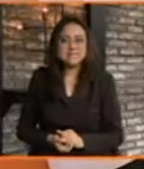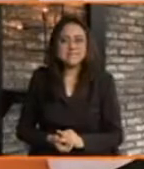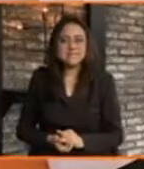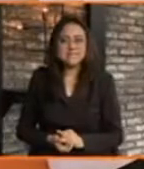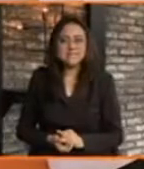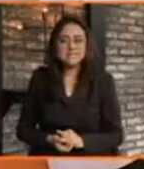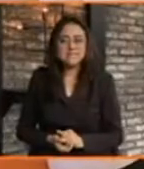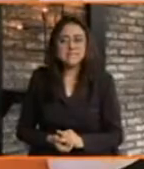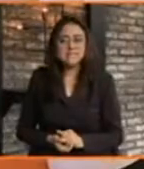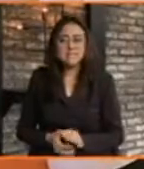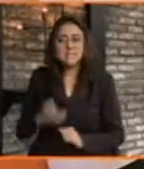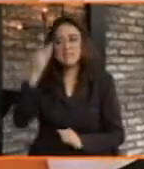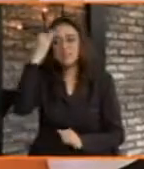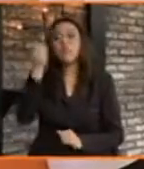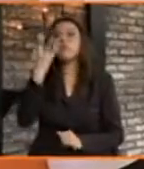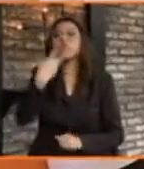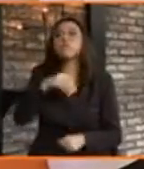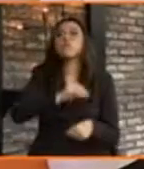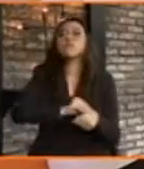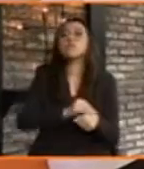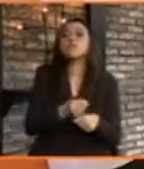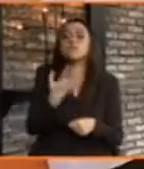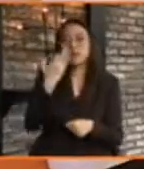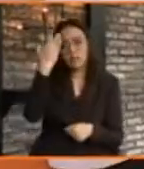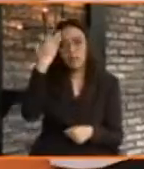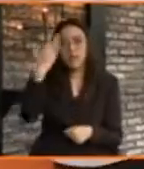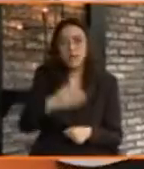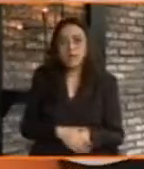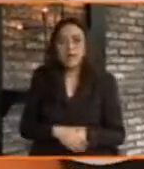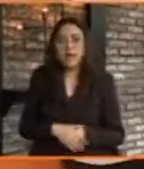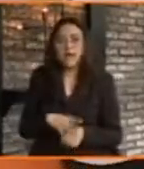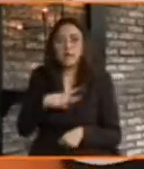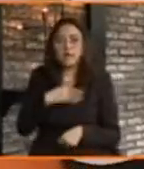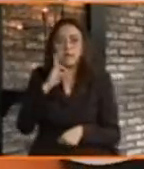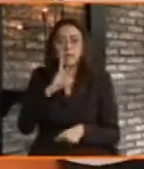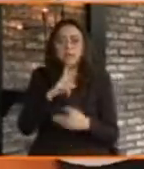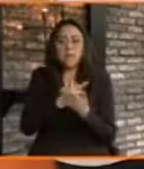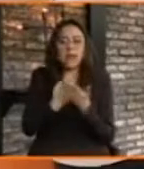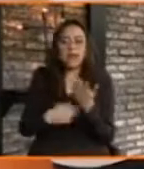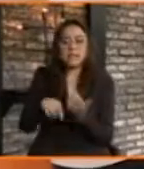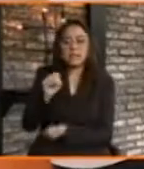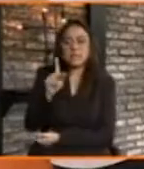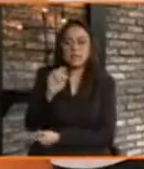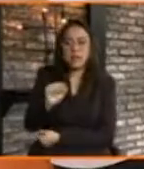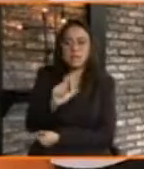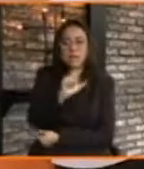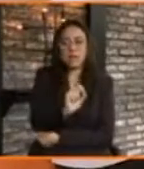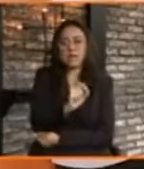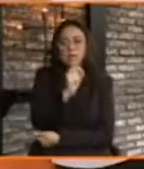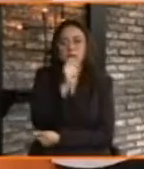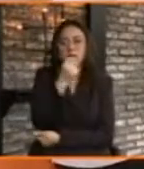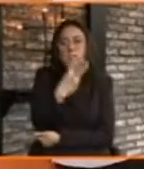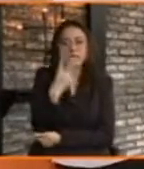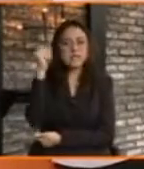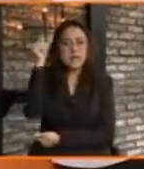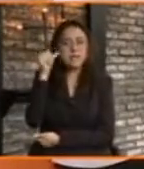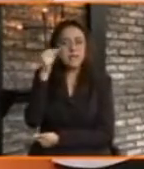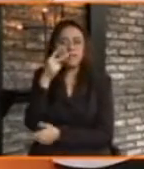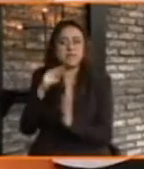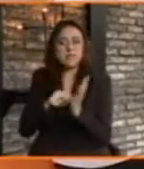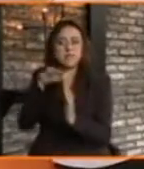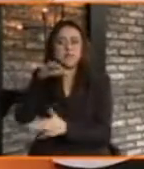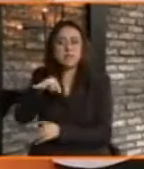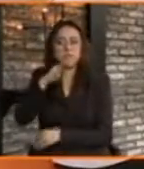So how long is it going to be here? The exhibition runs in Palm Springs through April 30th, 2019. And I should mention